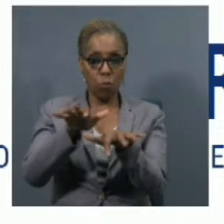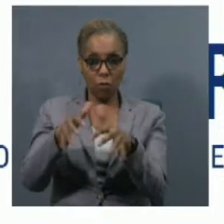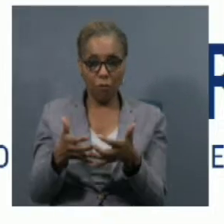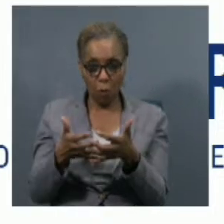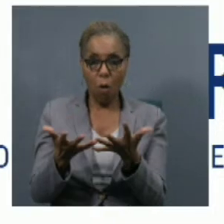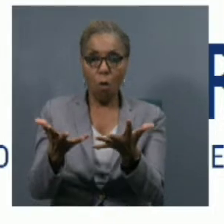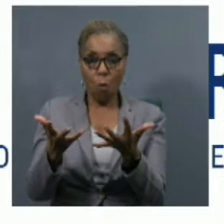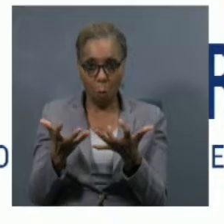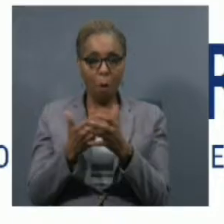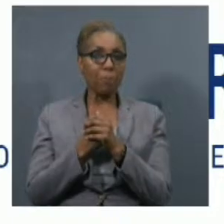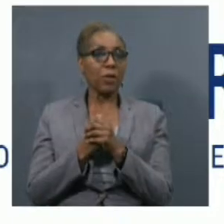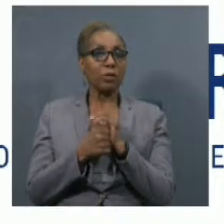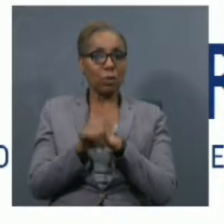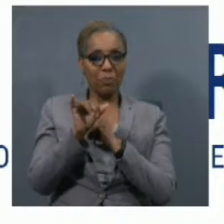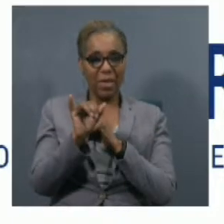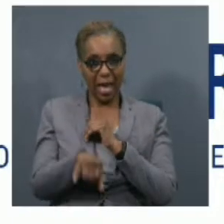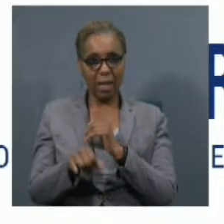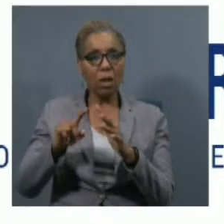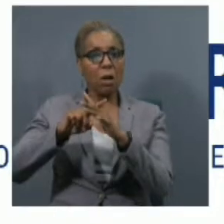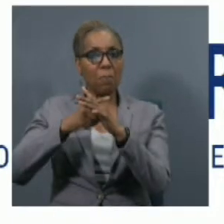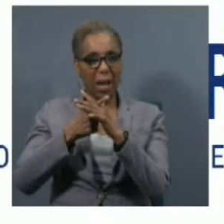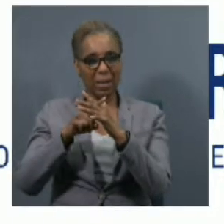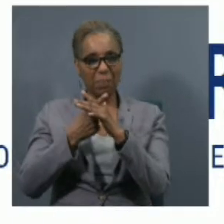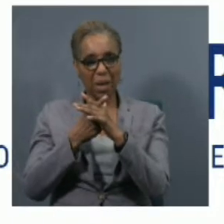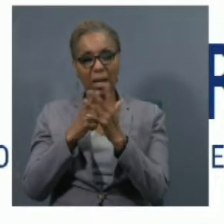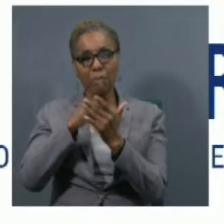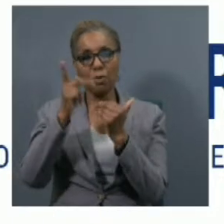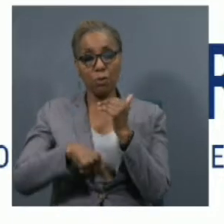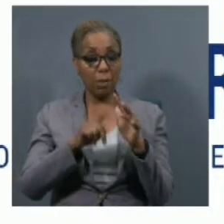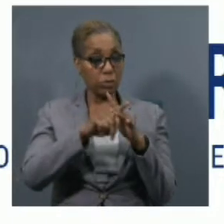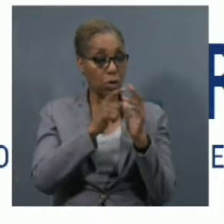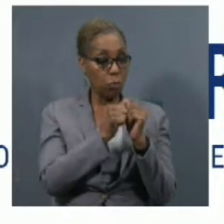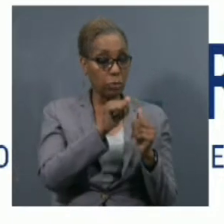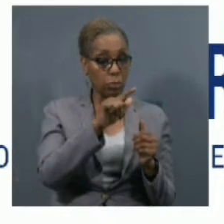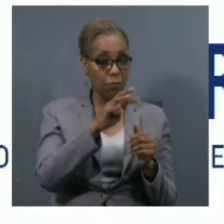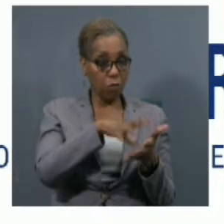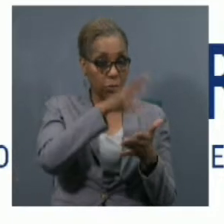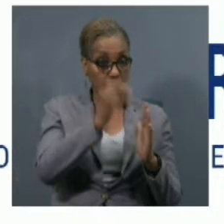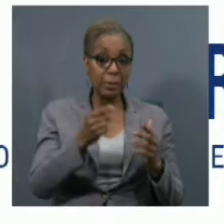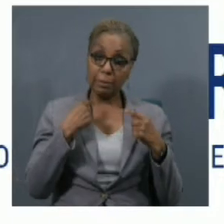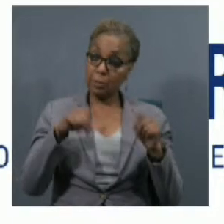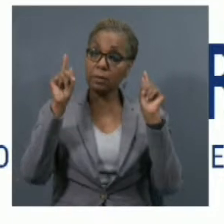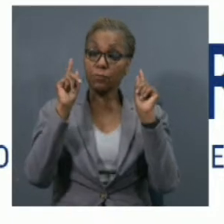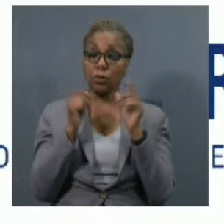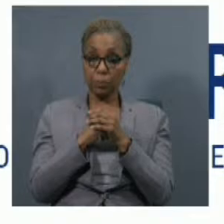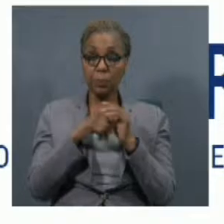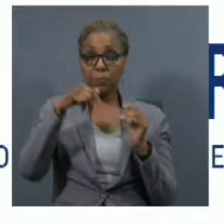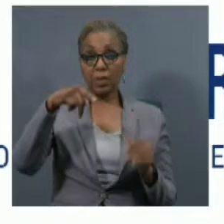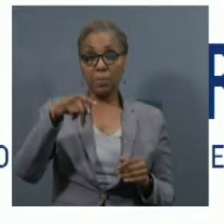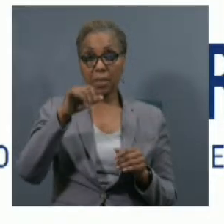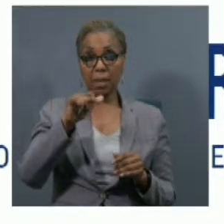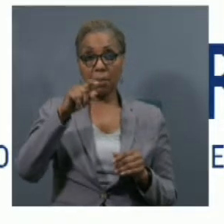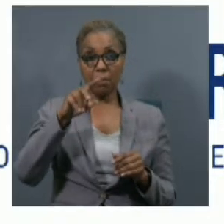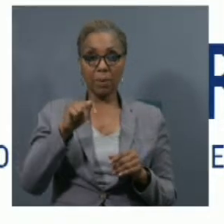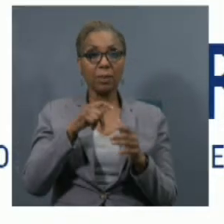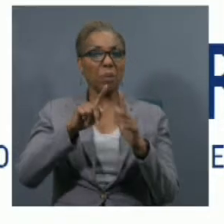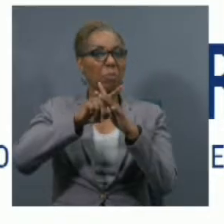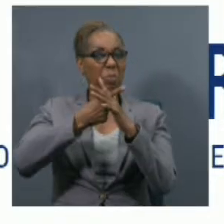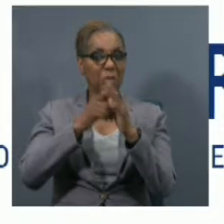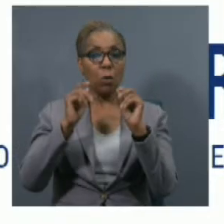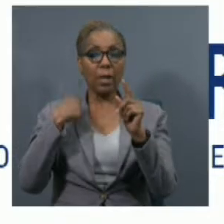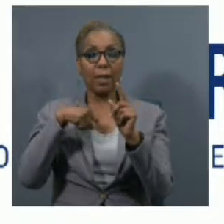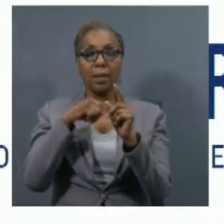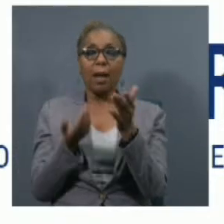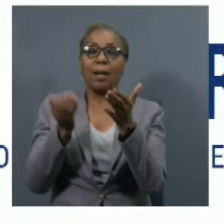looking for. So this was a pilot program that started with 24 students. It was a very successful pilot. We'll be doing it again this year. Really